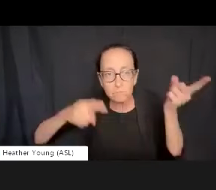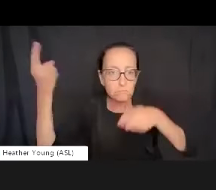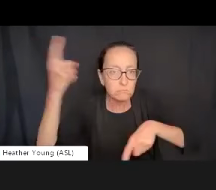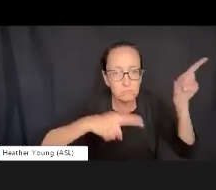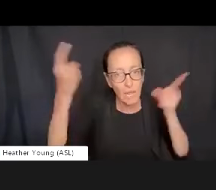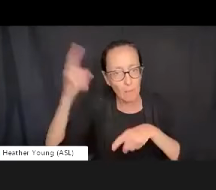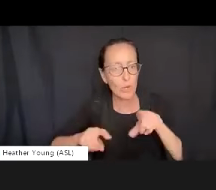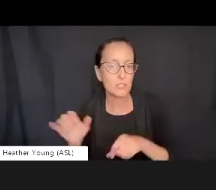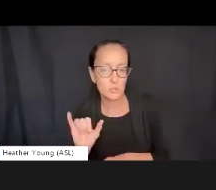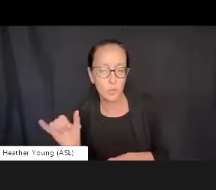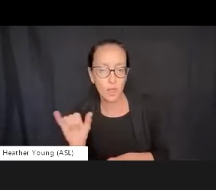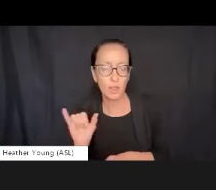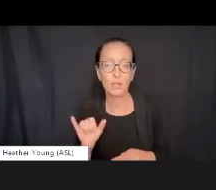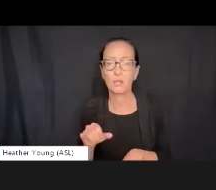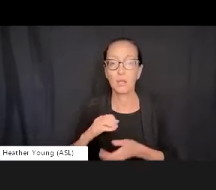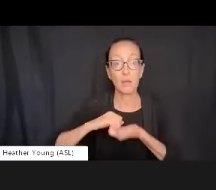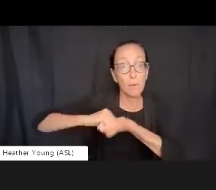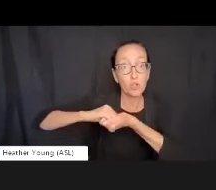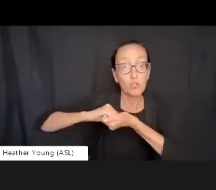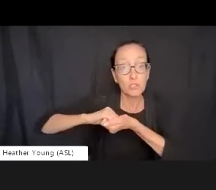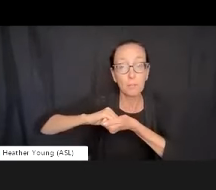So valuing partnership with